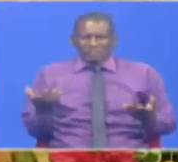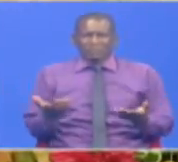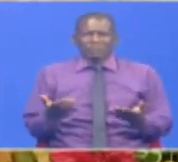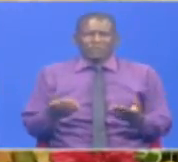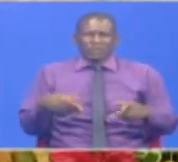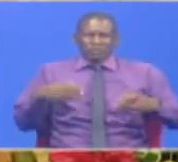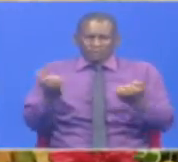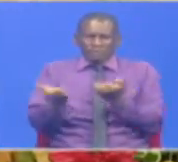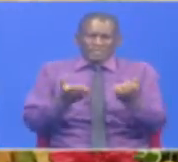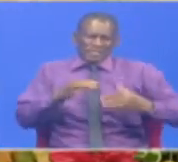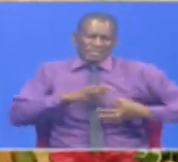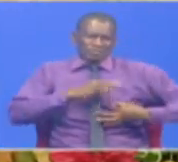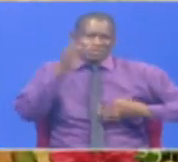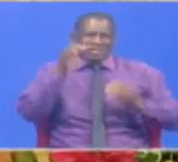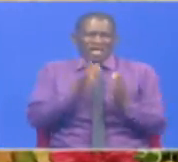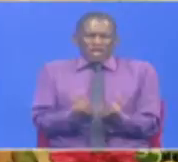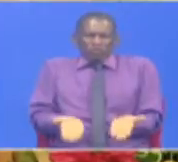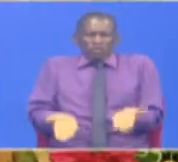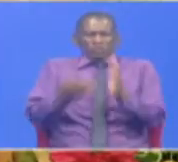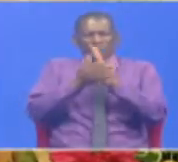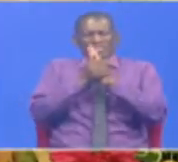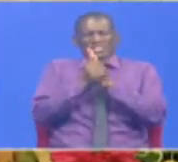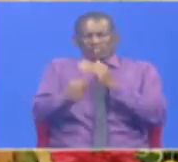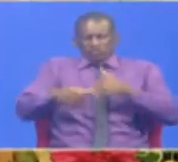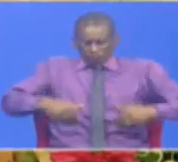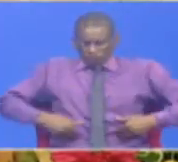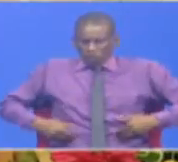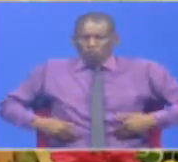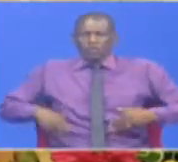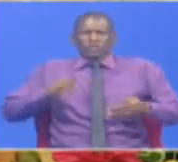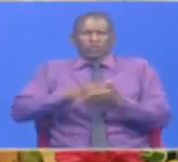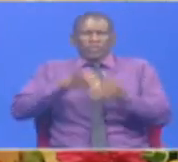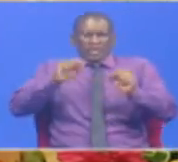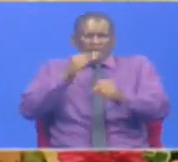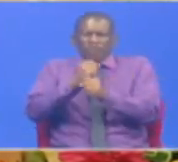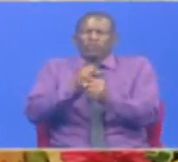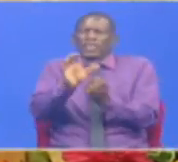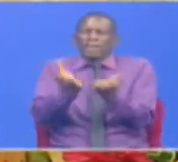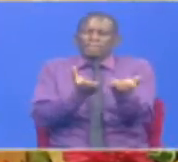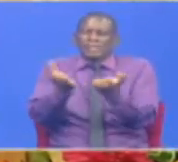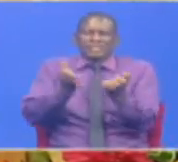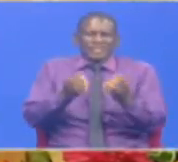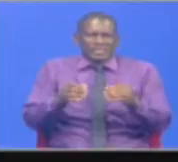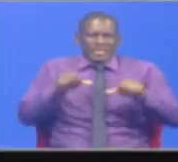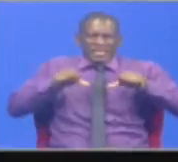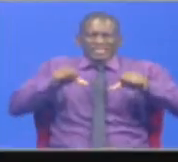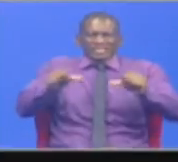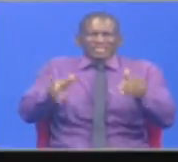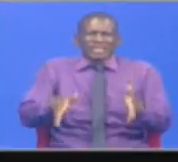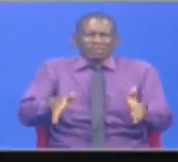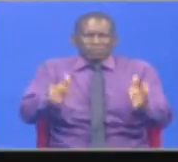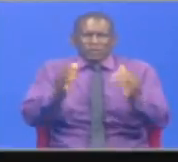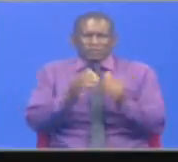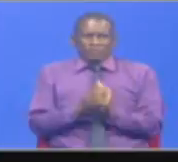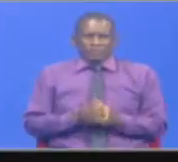build the skills of the young population to be able to run their enterprises in a sustainable manner.